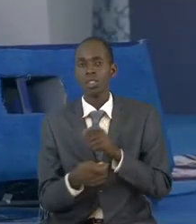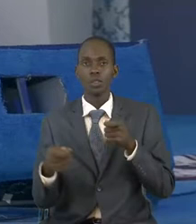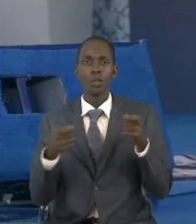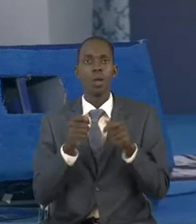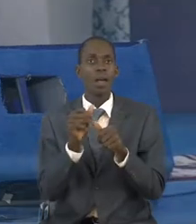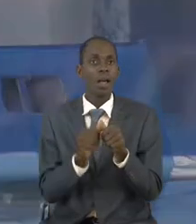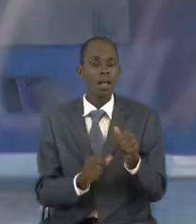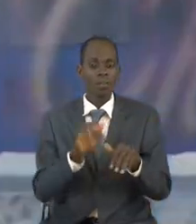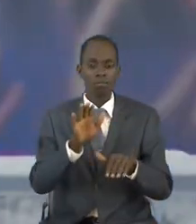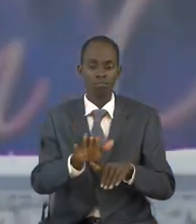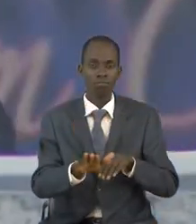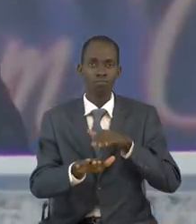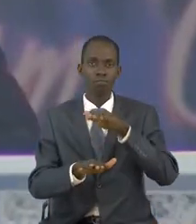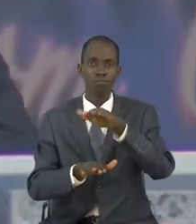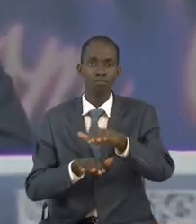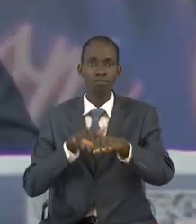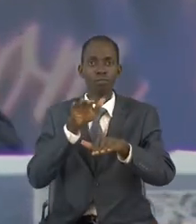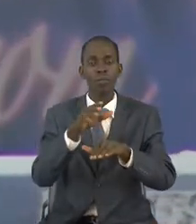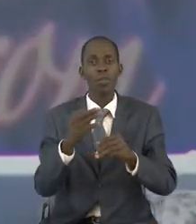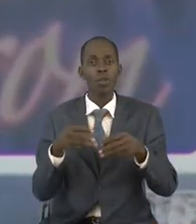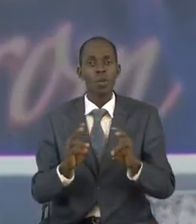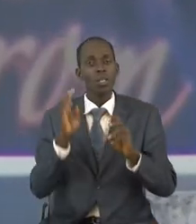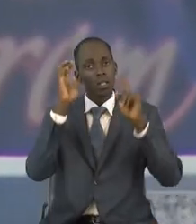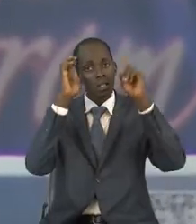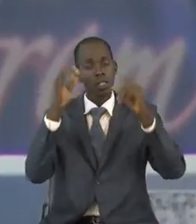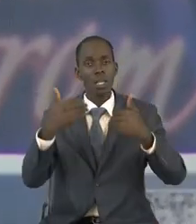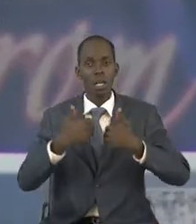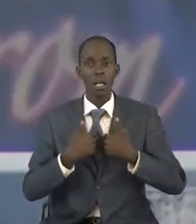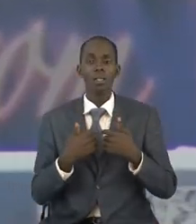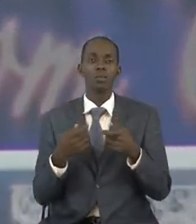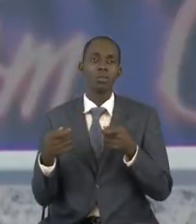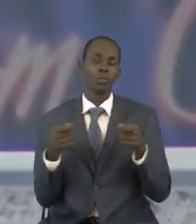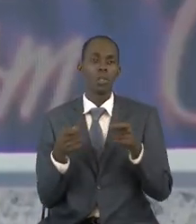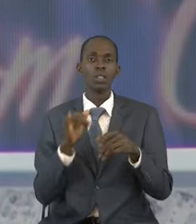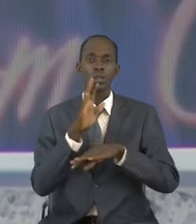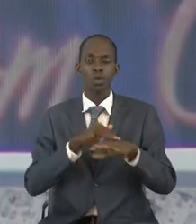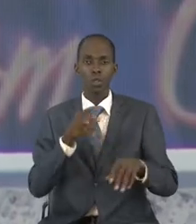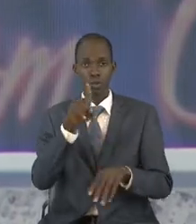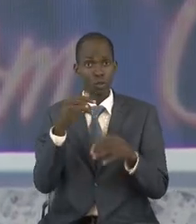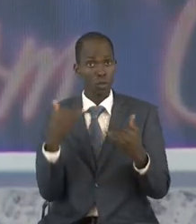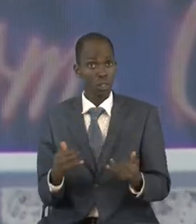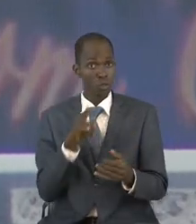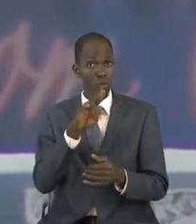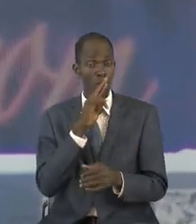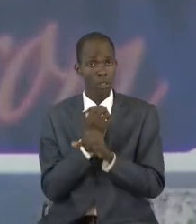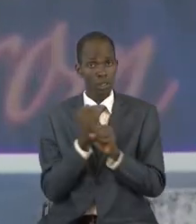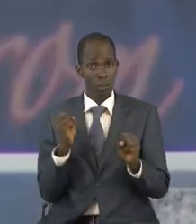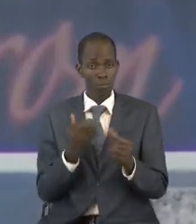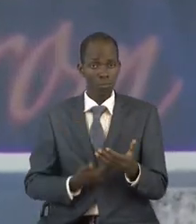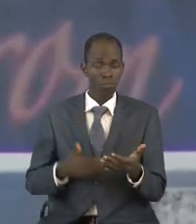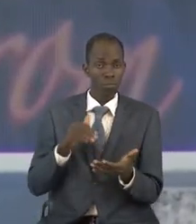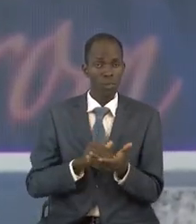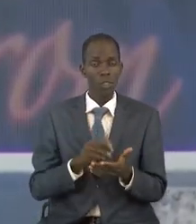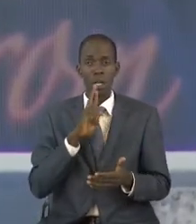of the way. He had dominion, and he's calling upon you that you are saved, you are born again, you are a child of